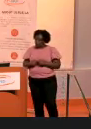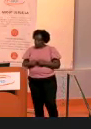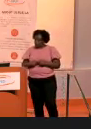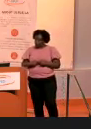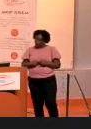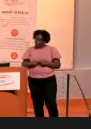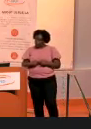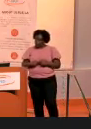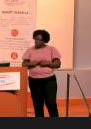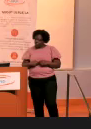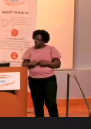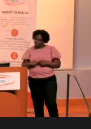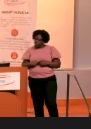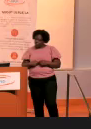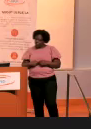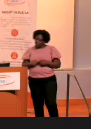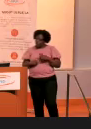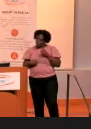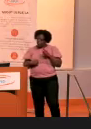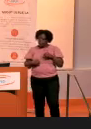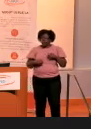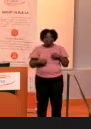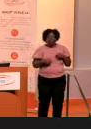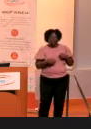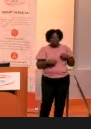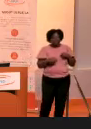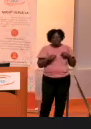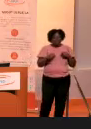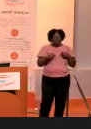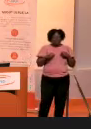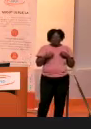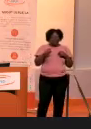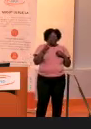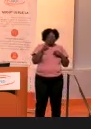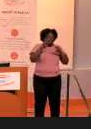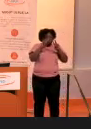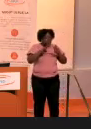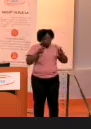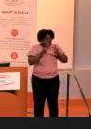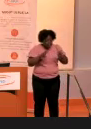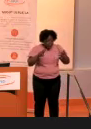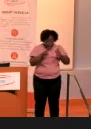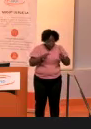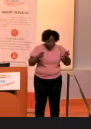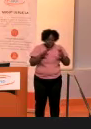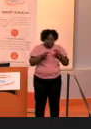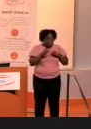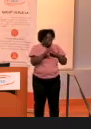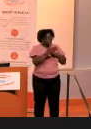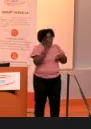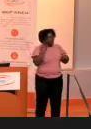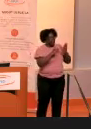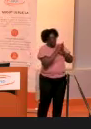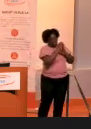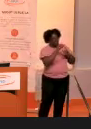Before I get into CAR T therapy for lupus, they were actually examined initially in the setting of cancer. Actually, if you